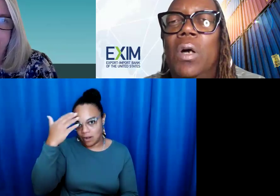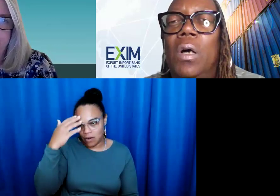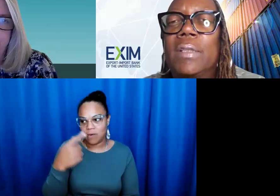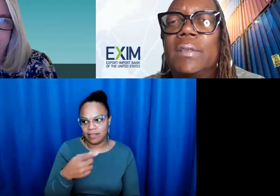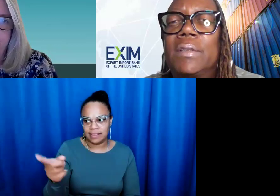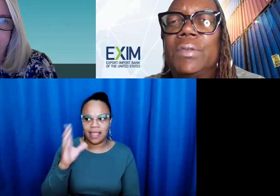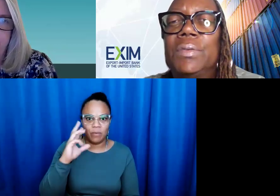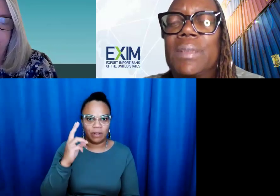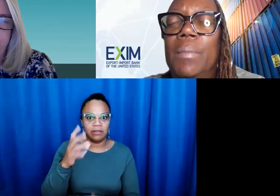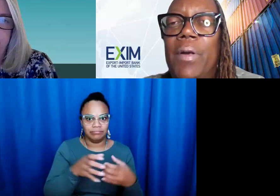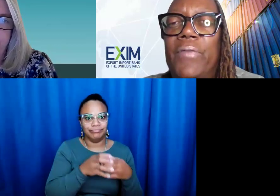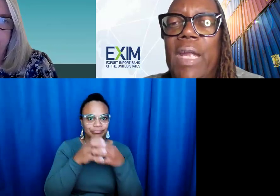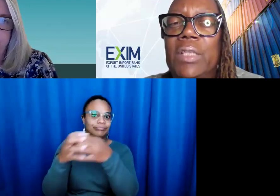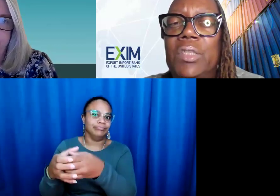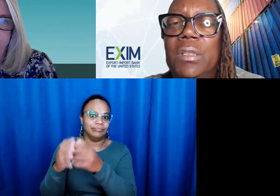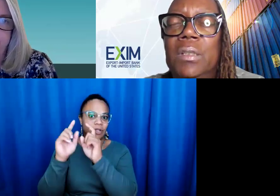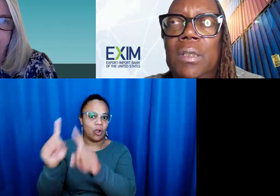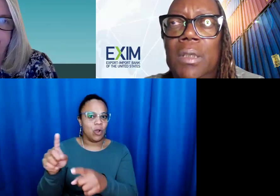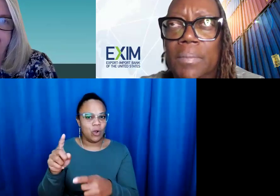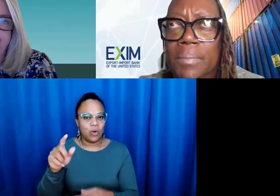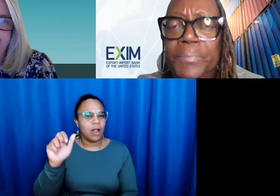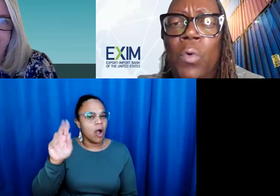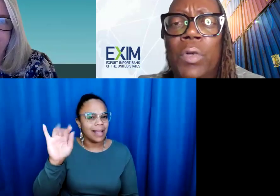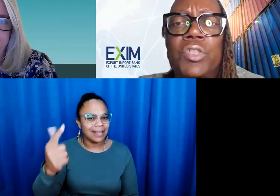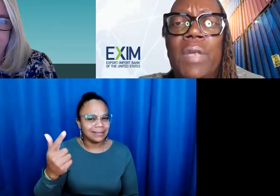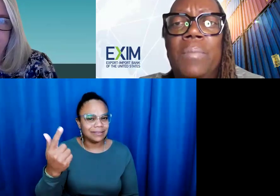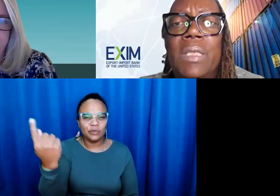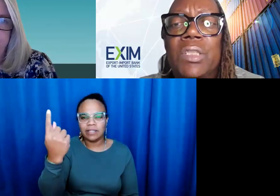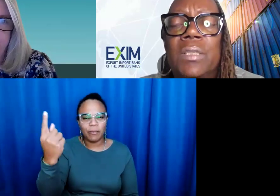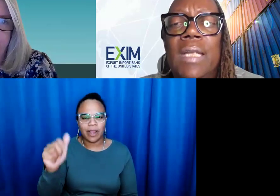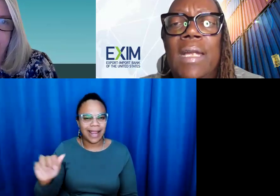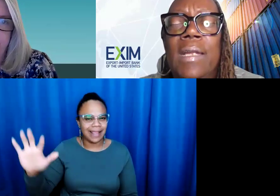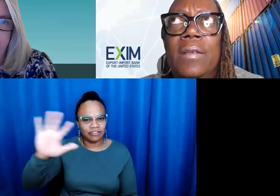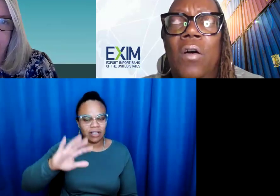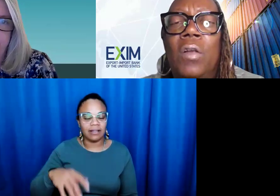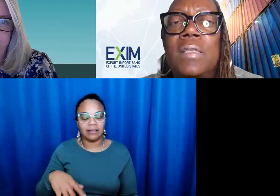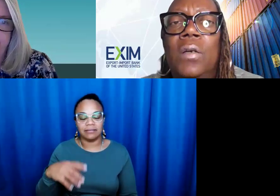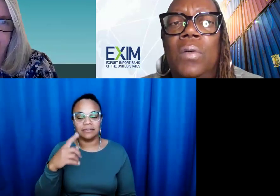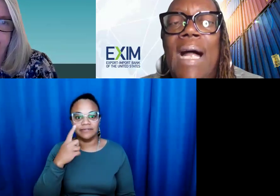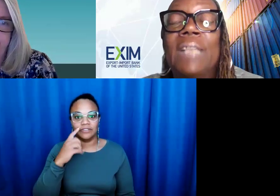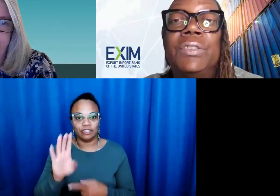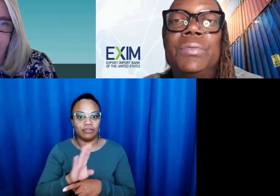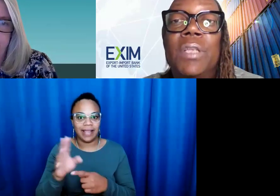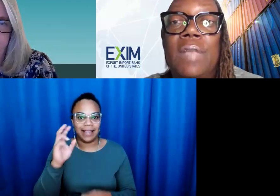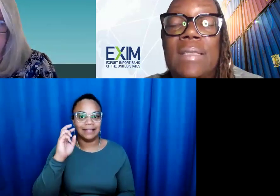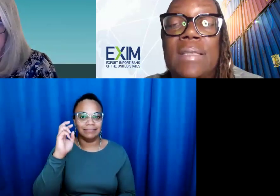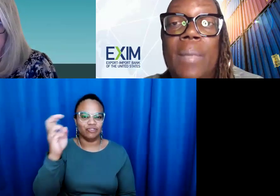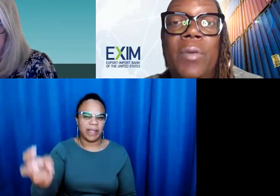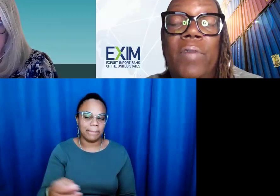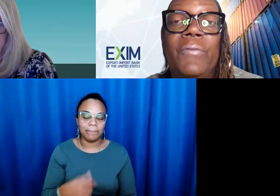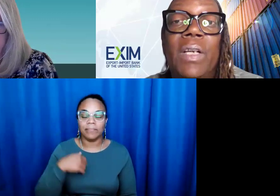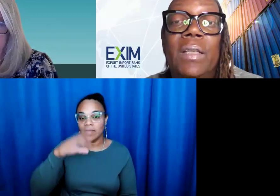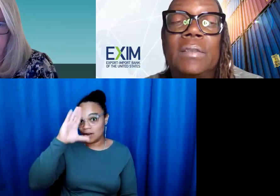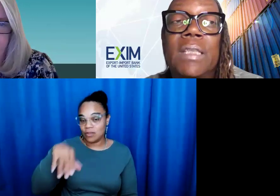believe, in August to some part of Asia on a trade mission. And also, I do know that